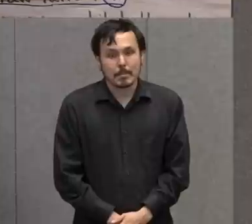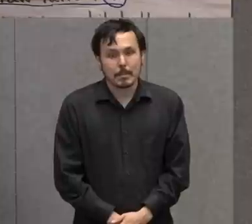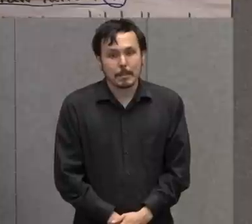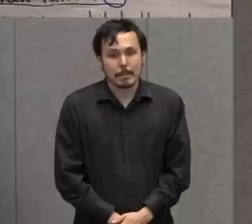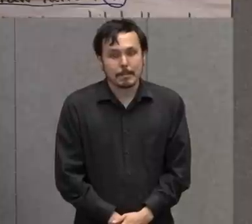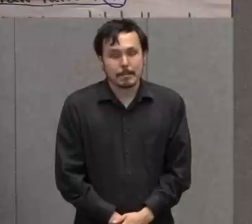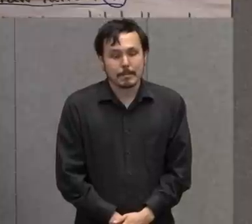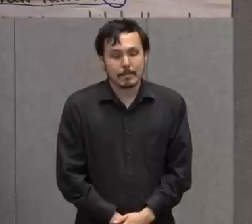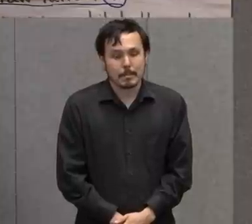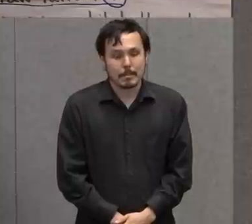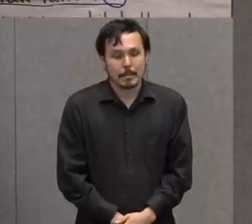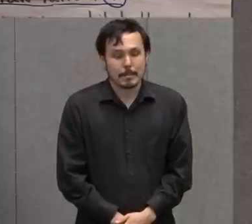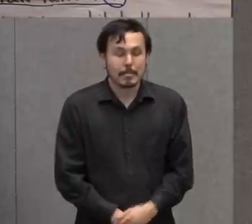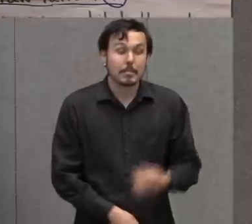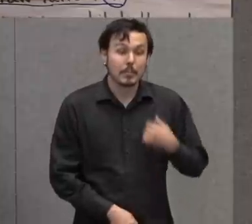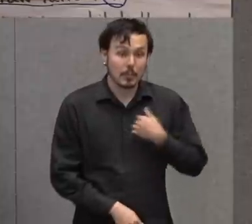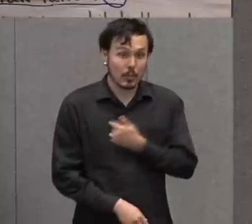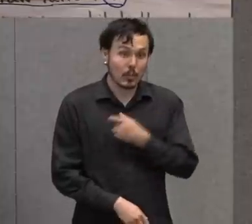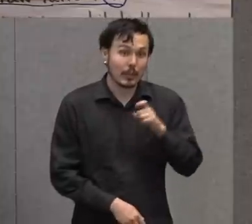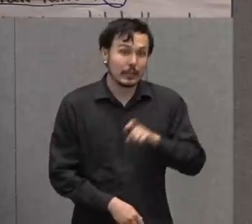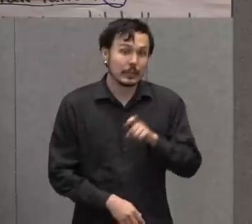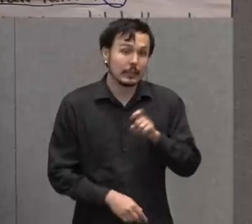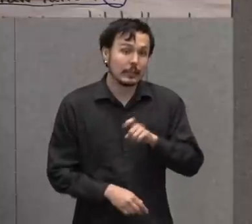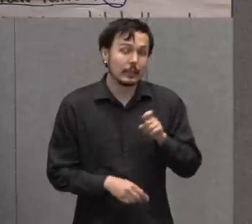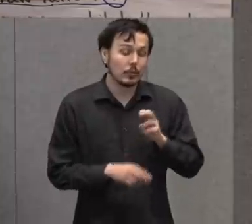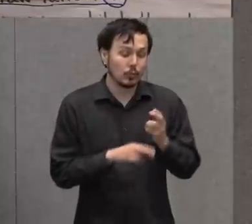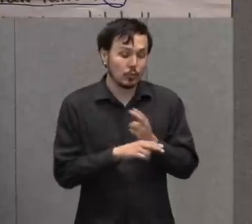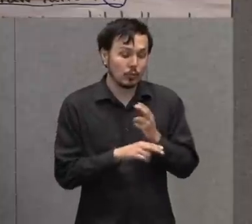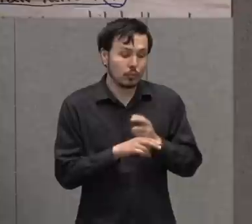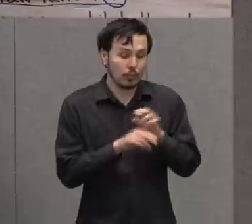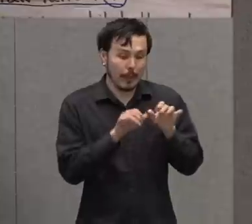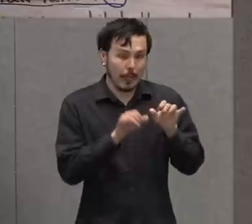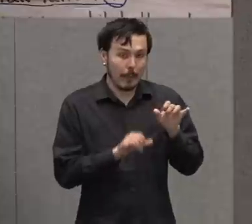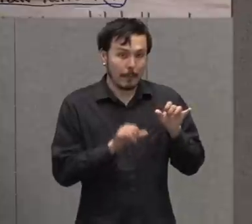the pattern